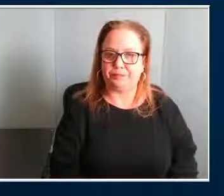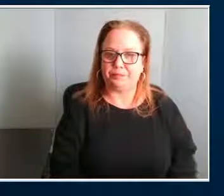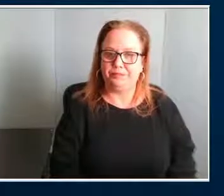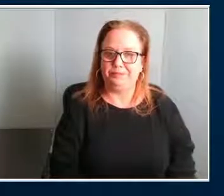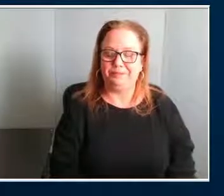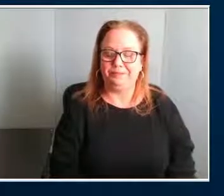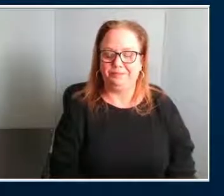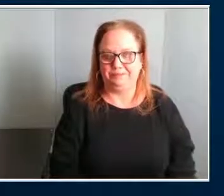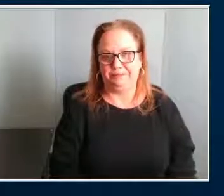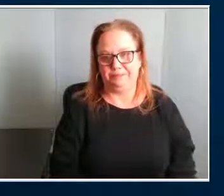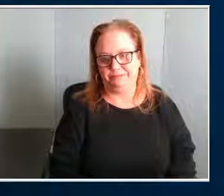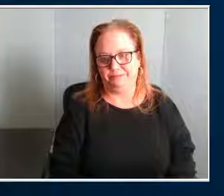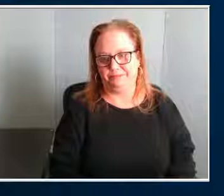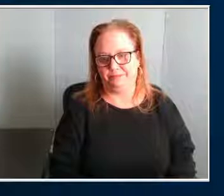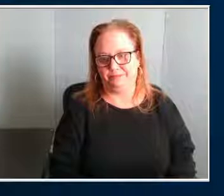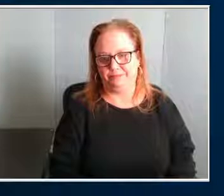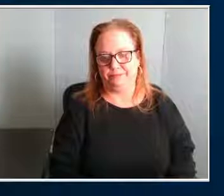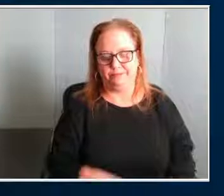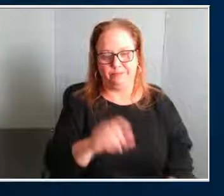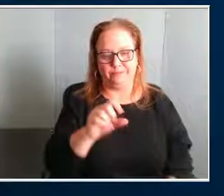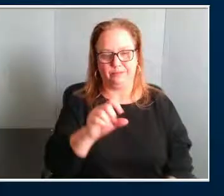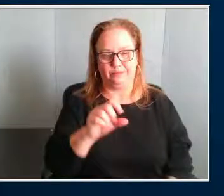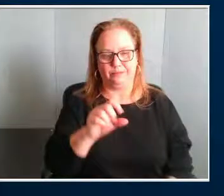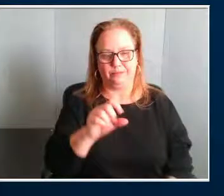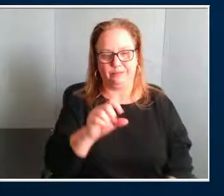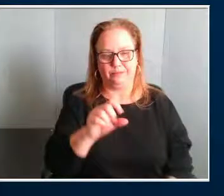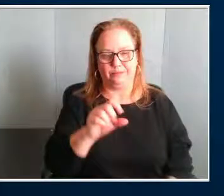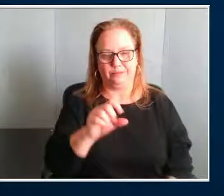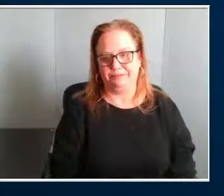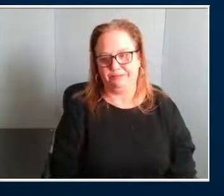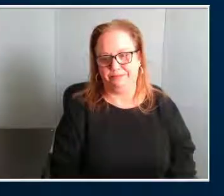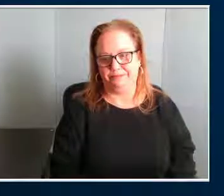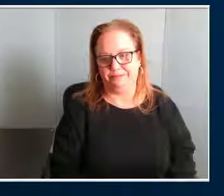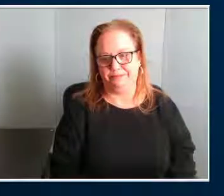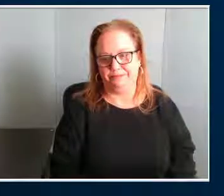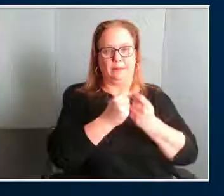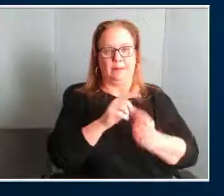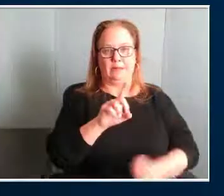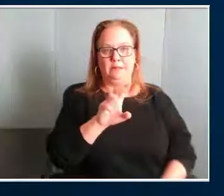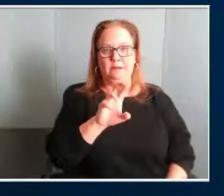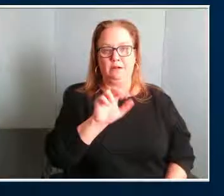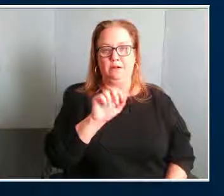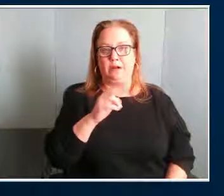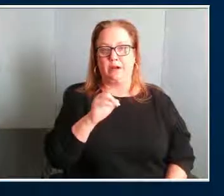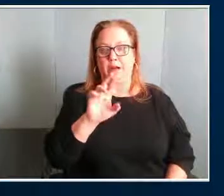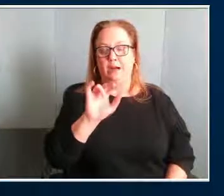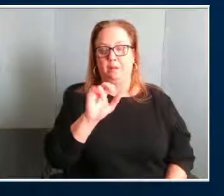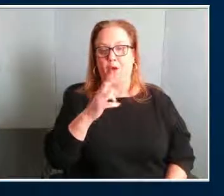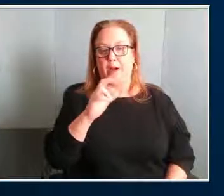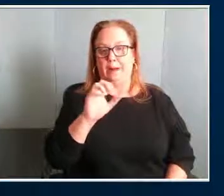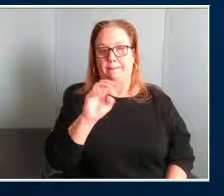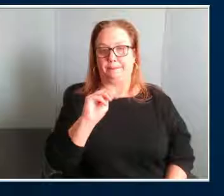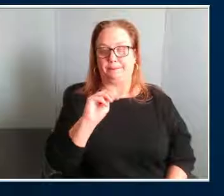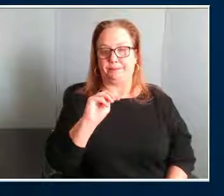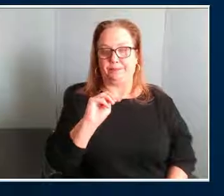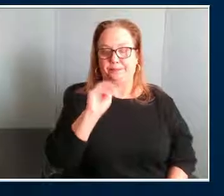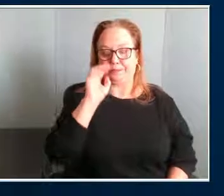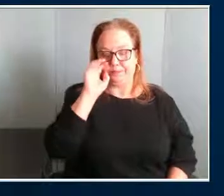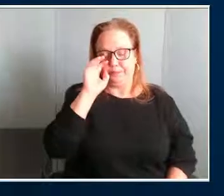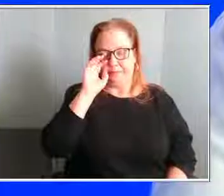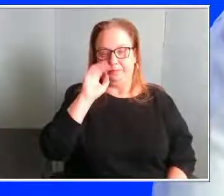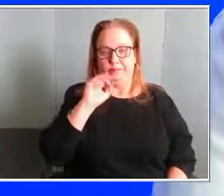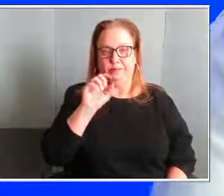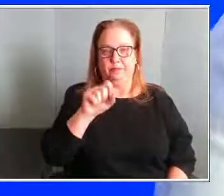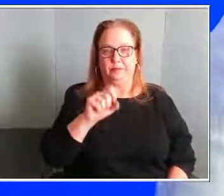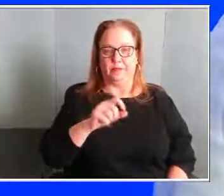Yeah, well, it does take a large village. Dr. Abraham. Yeah, I consider myself to